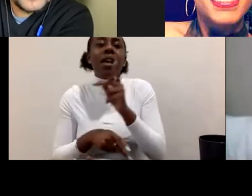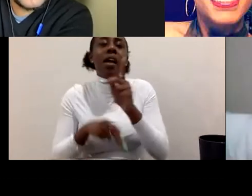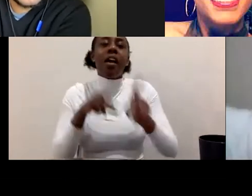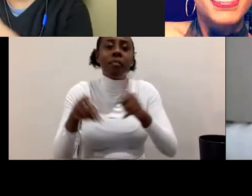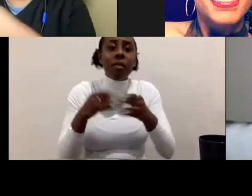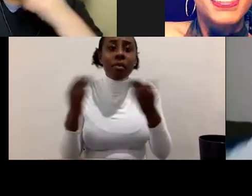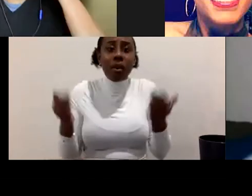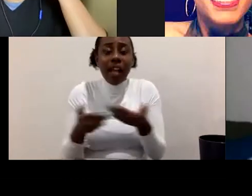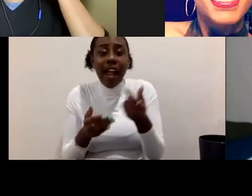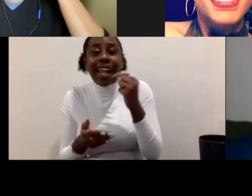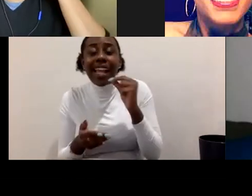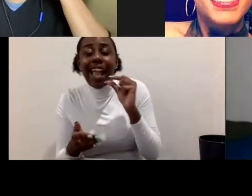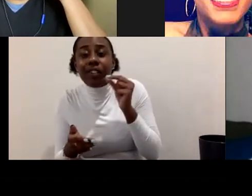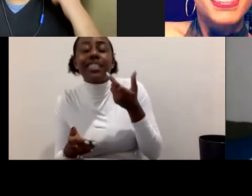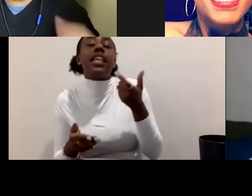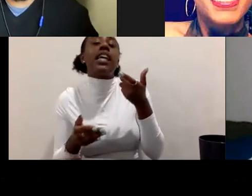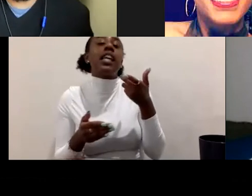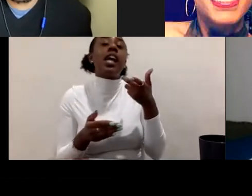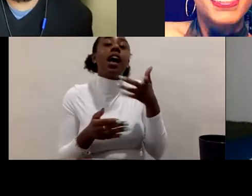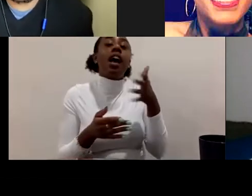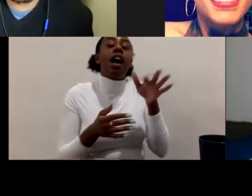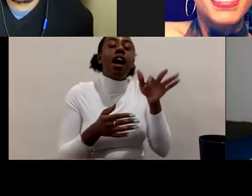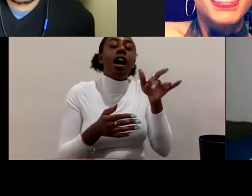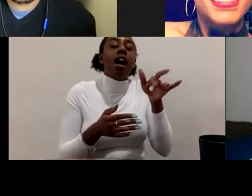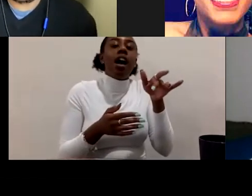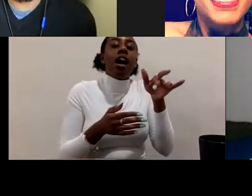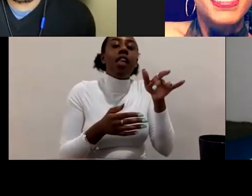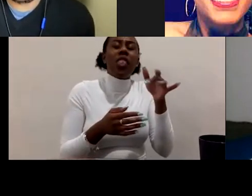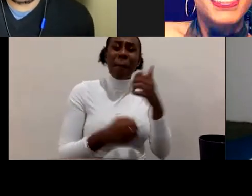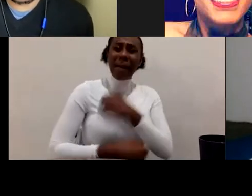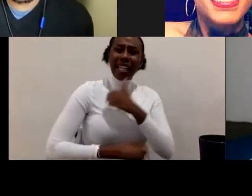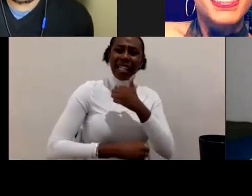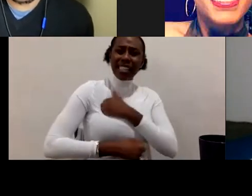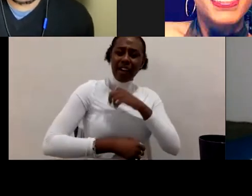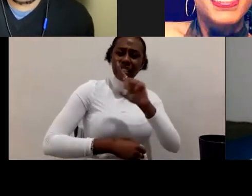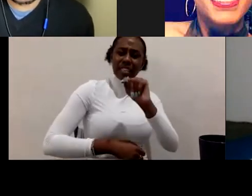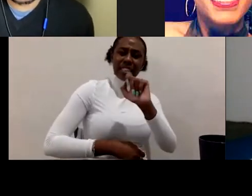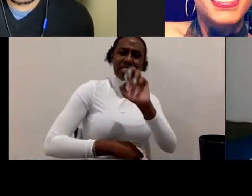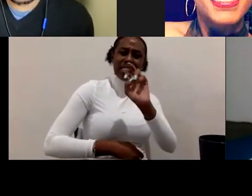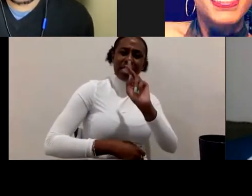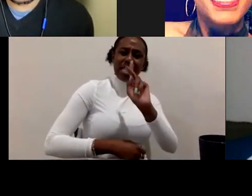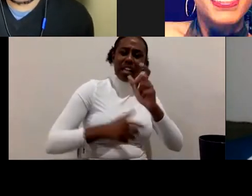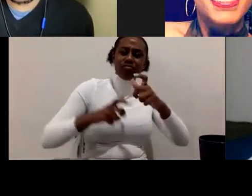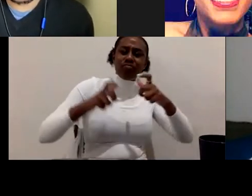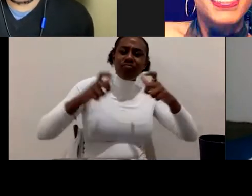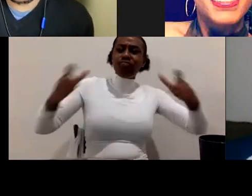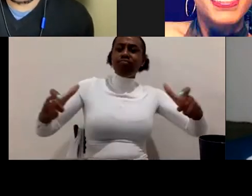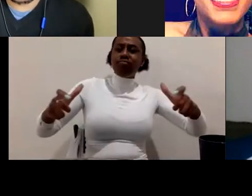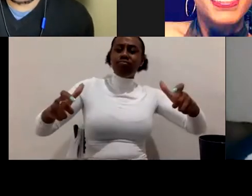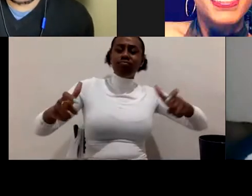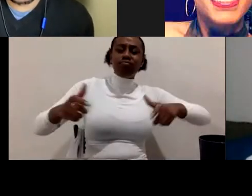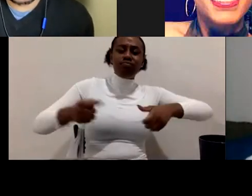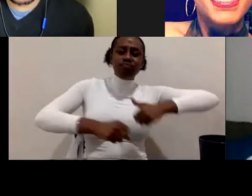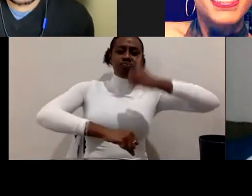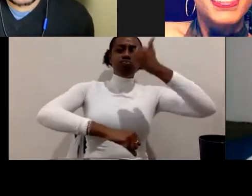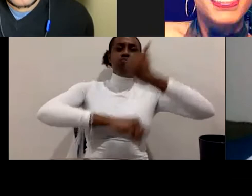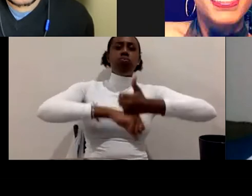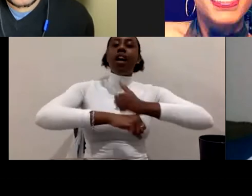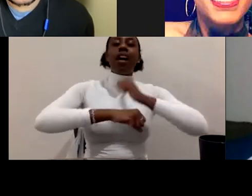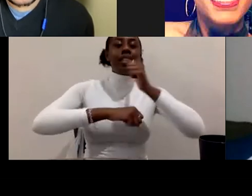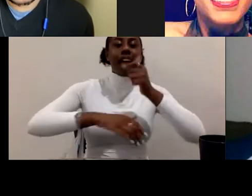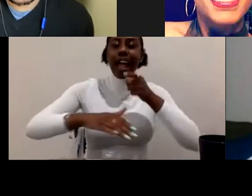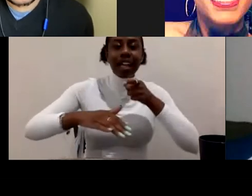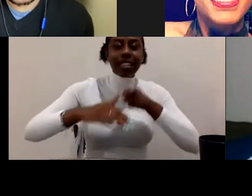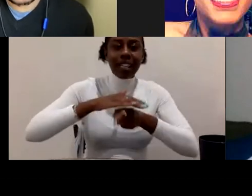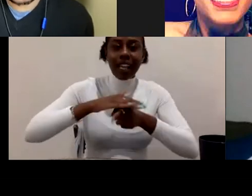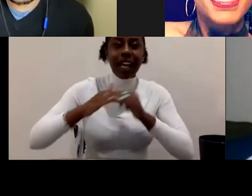like parked right out so you can see. And it's interesting how they made some adjustments, because due to our natural disasters